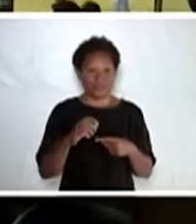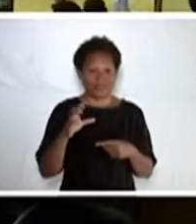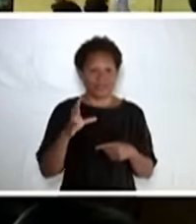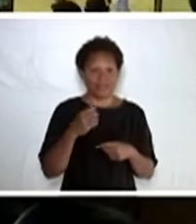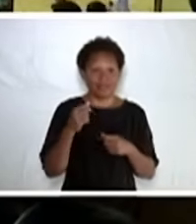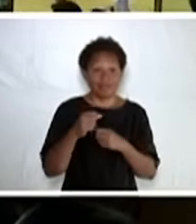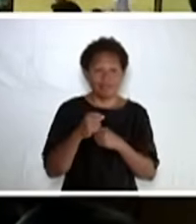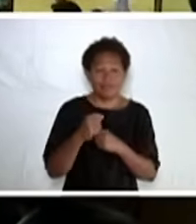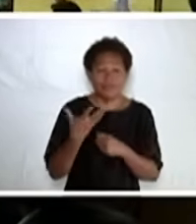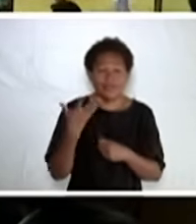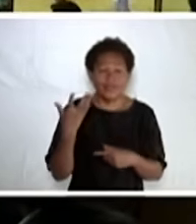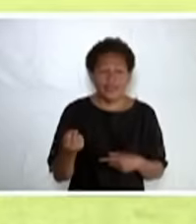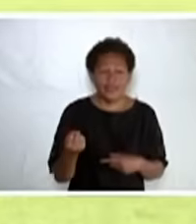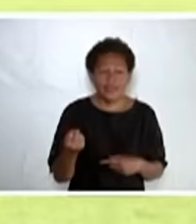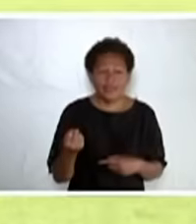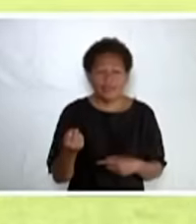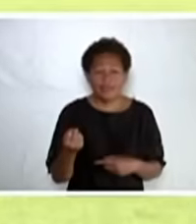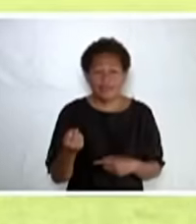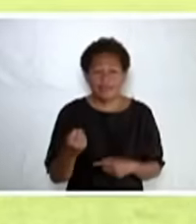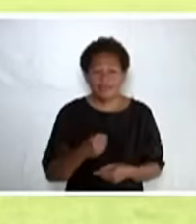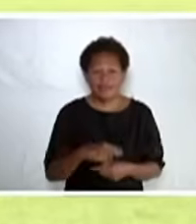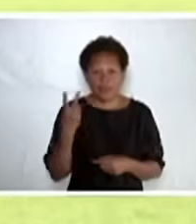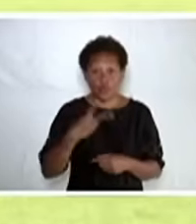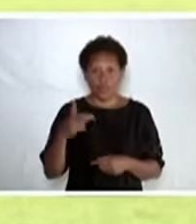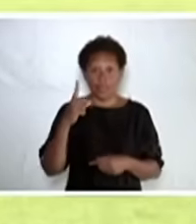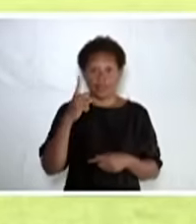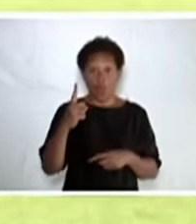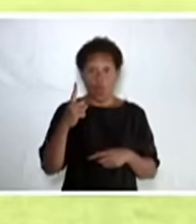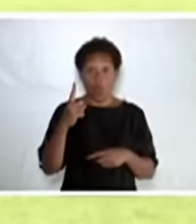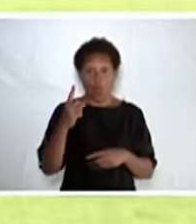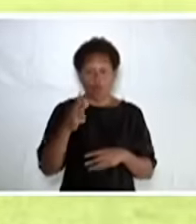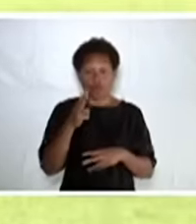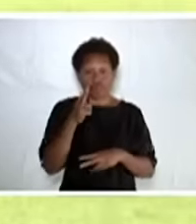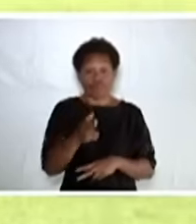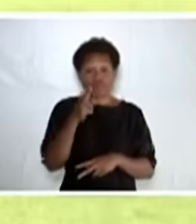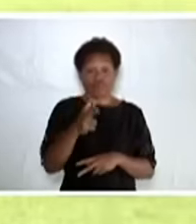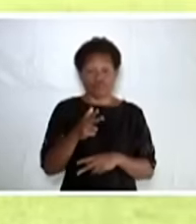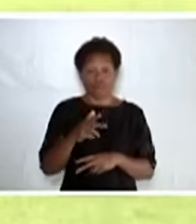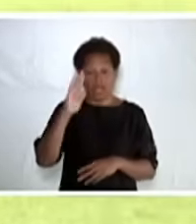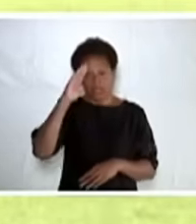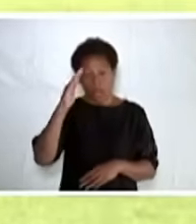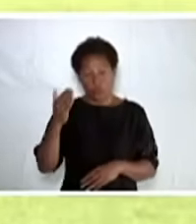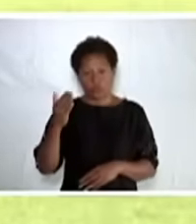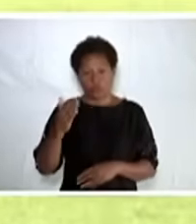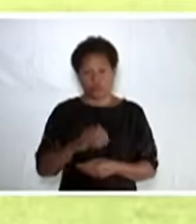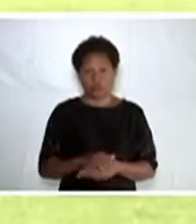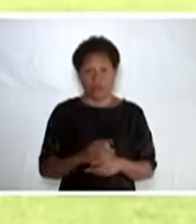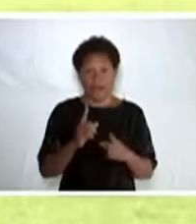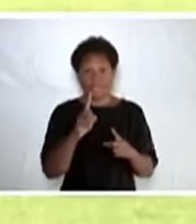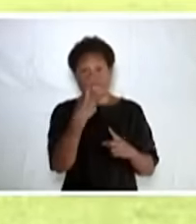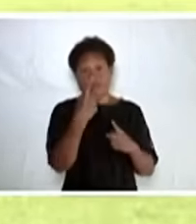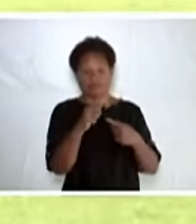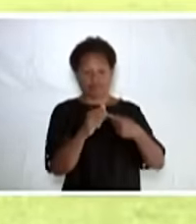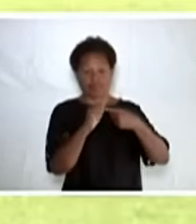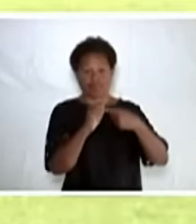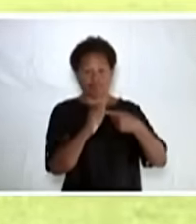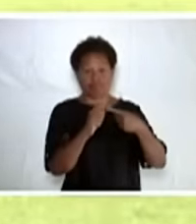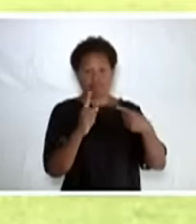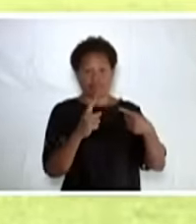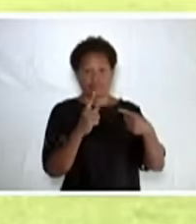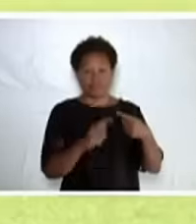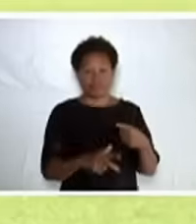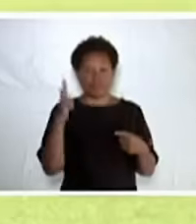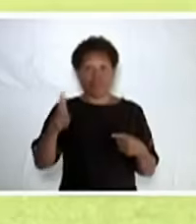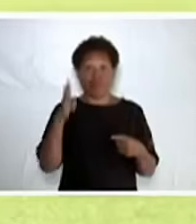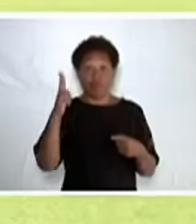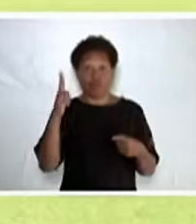of item on the agenda is the 21 gun salute, after which then the advance in review order command would be